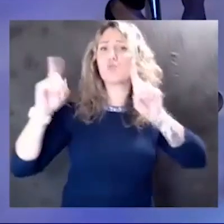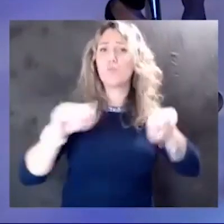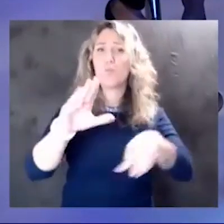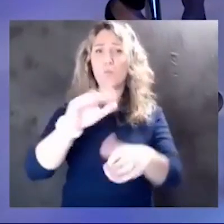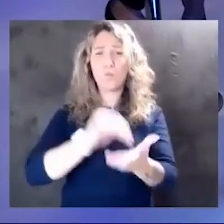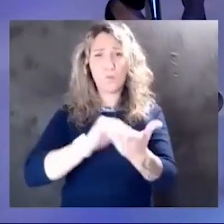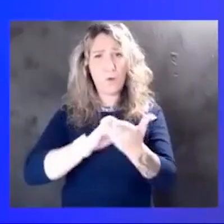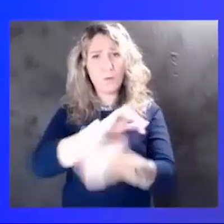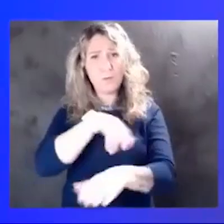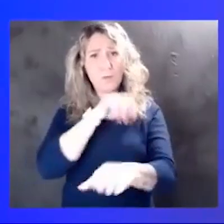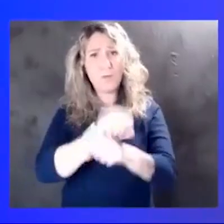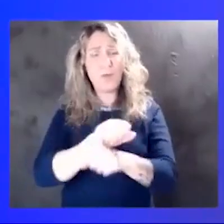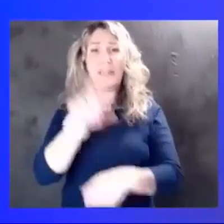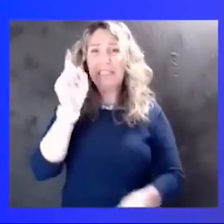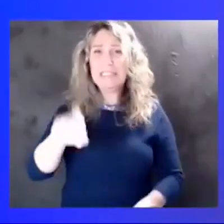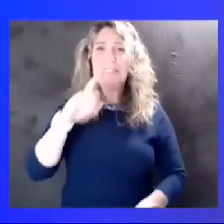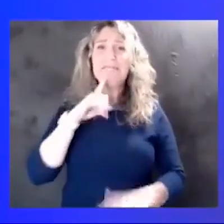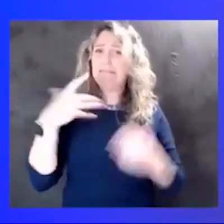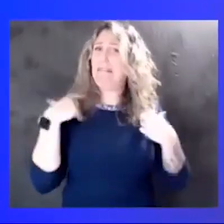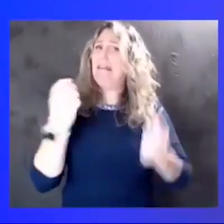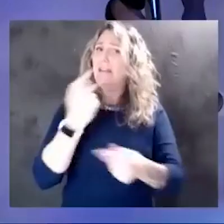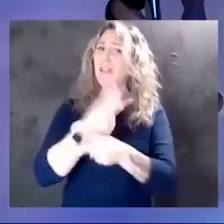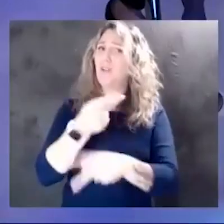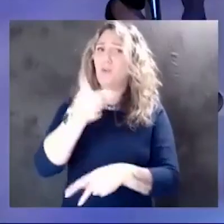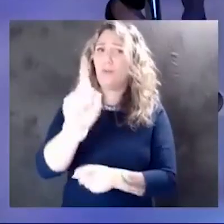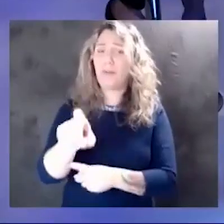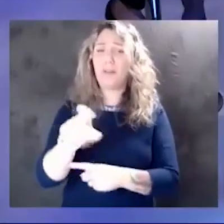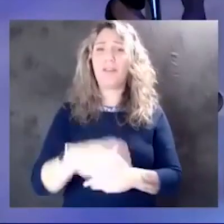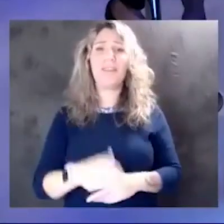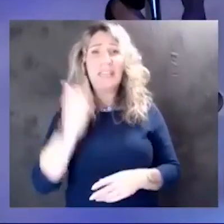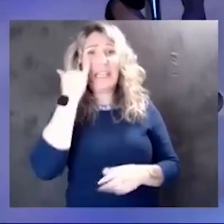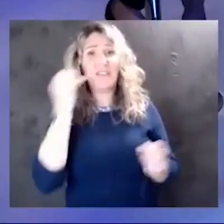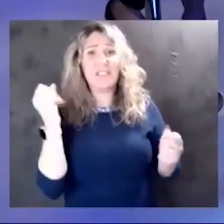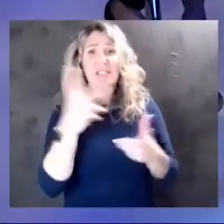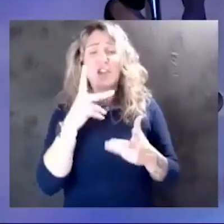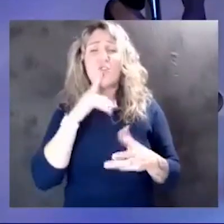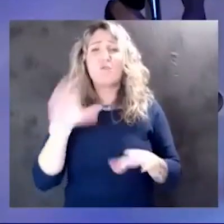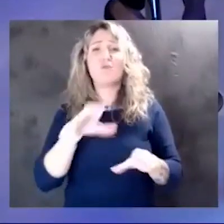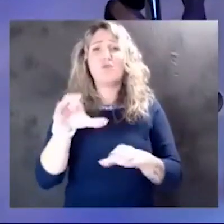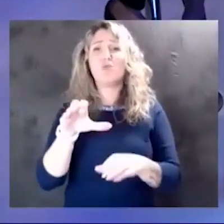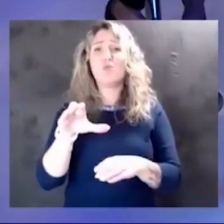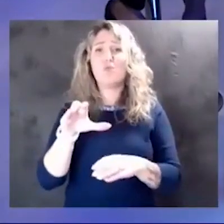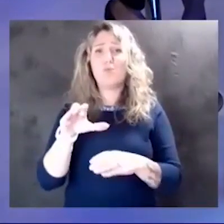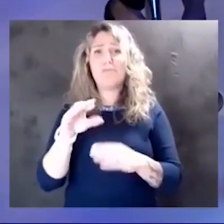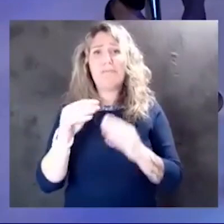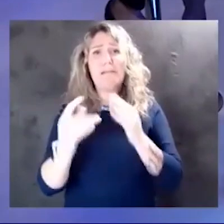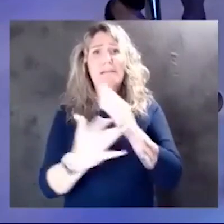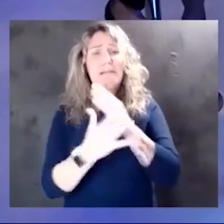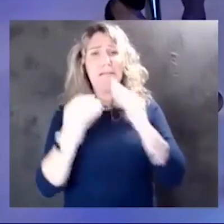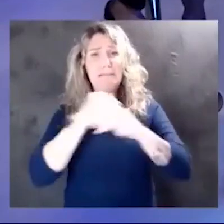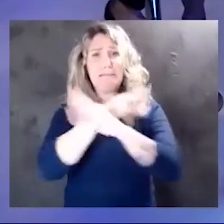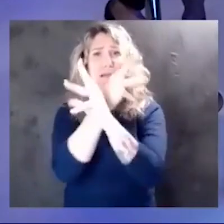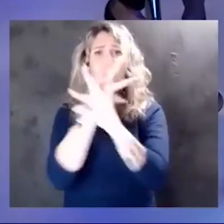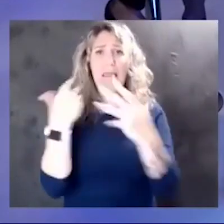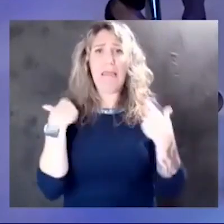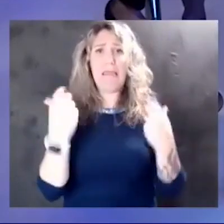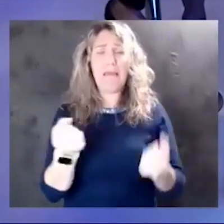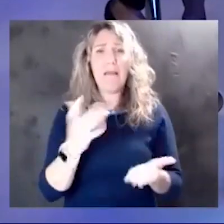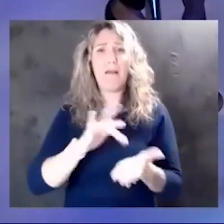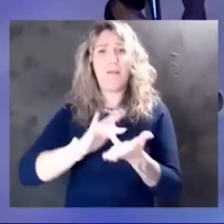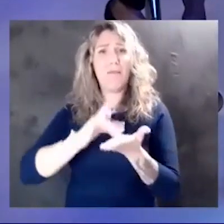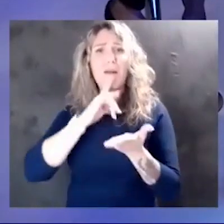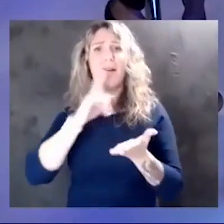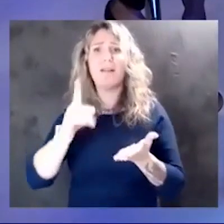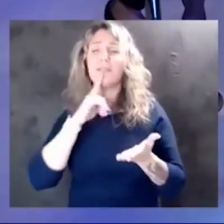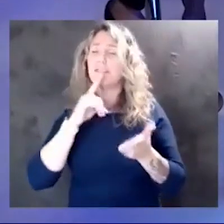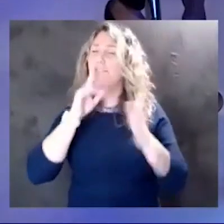get the health care you need. Yeah. Now. And if you're really scared, then do a telehealth visit, because I bet you're still doing some telemedicine, right? Yes, telehealth is fantastic. Yes. It's great